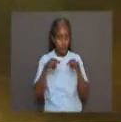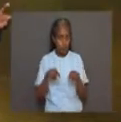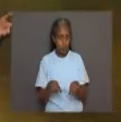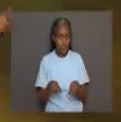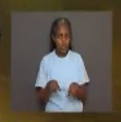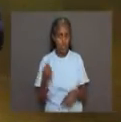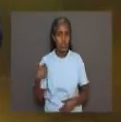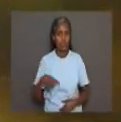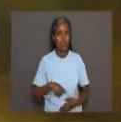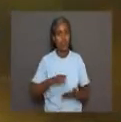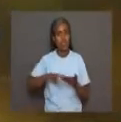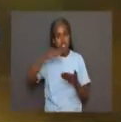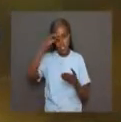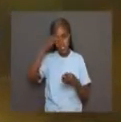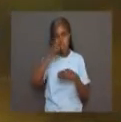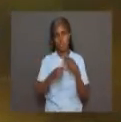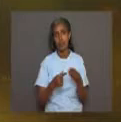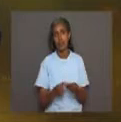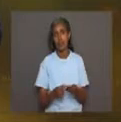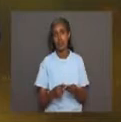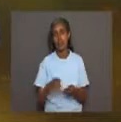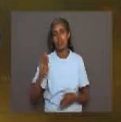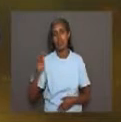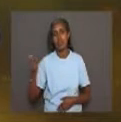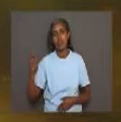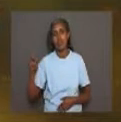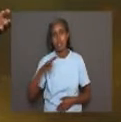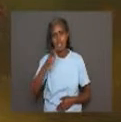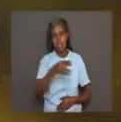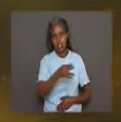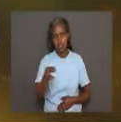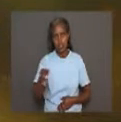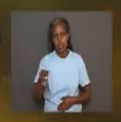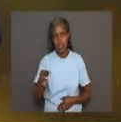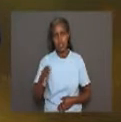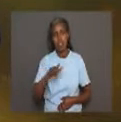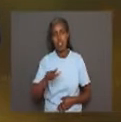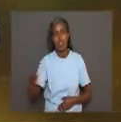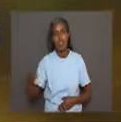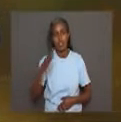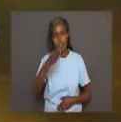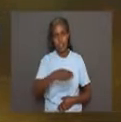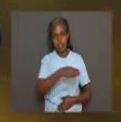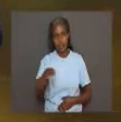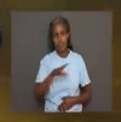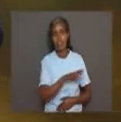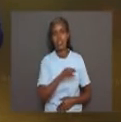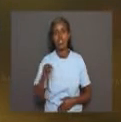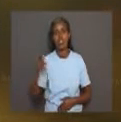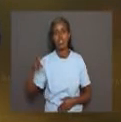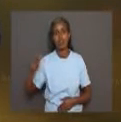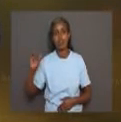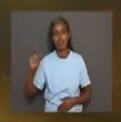Today, we will learn about bar charts, line graphs, and